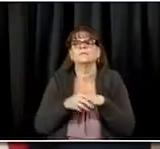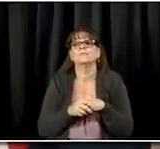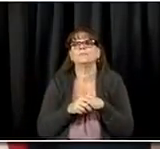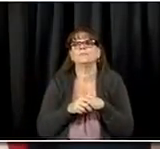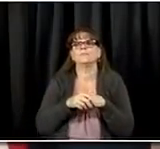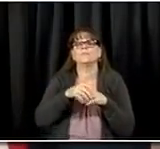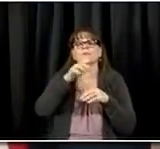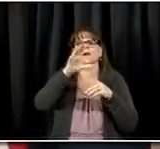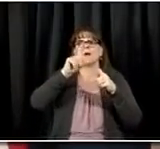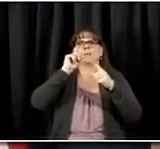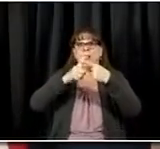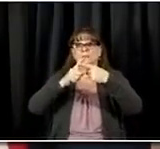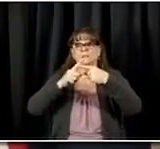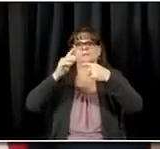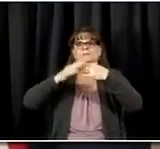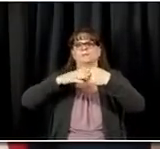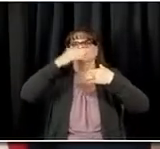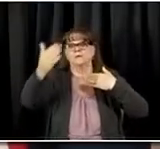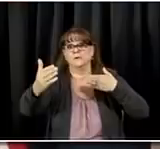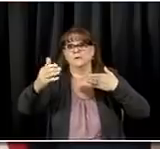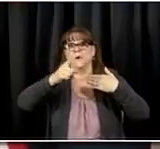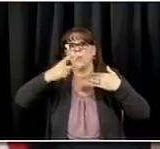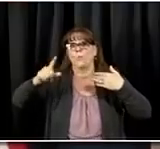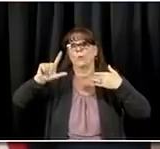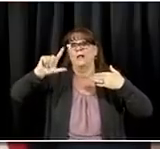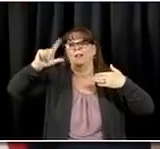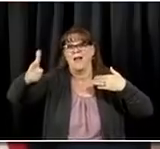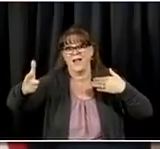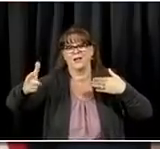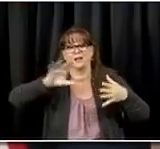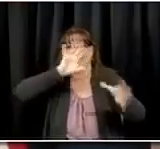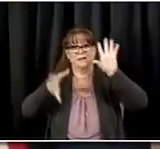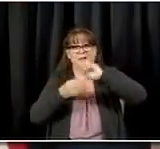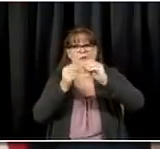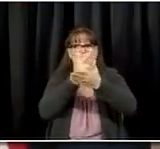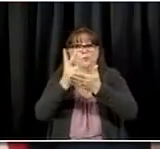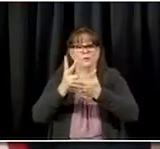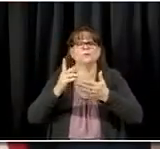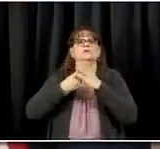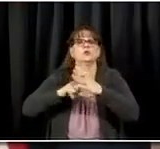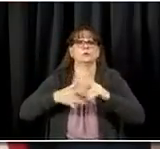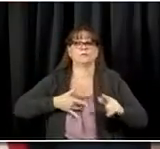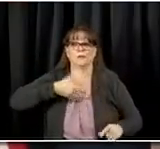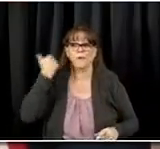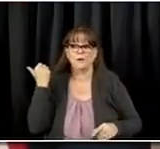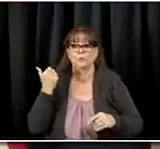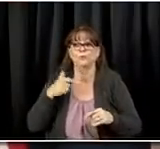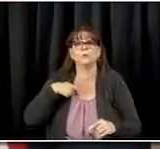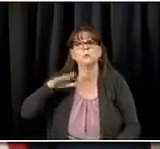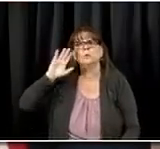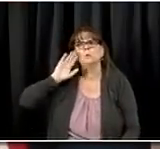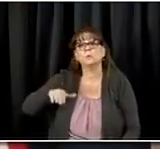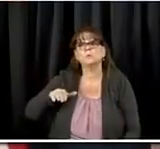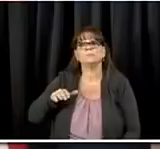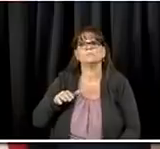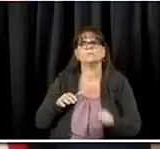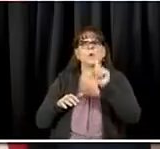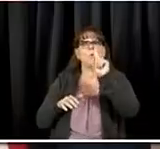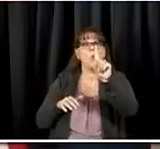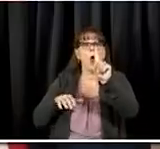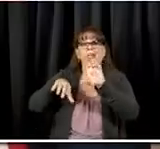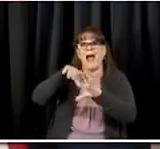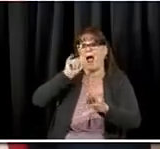those symptoms resolve for several days. The newest statistic is that 1 out of 41 Coloradans are